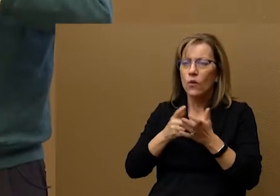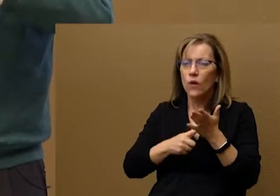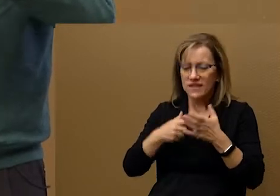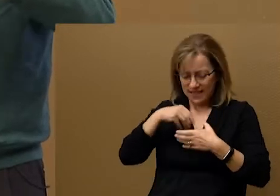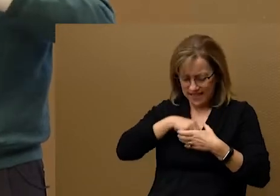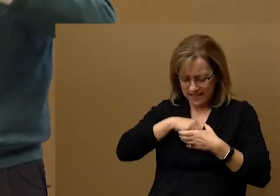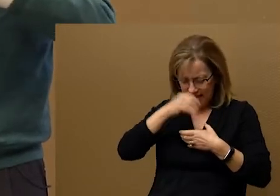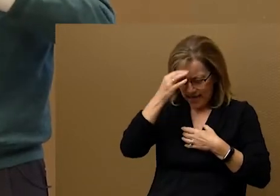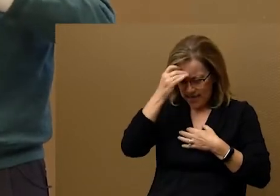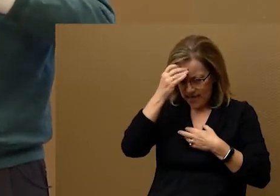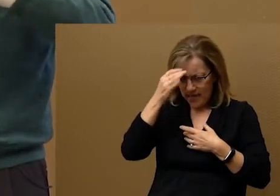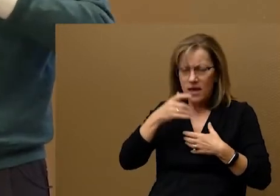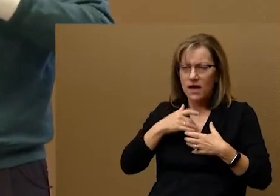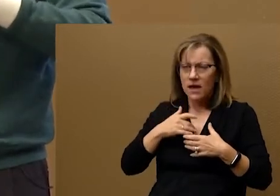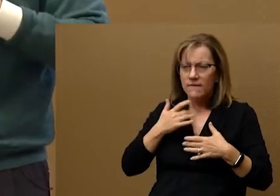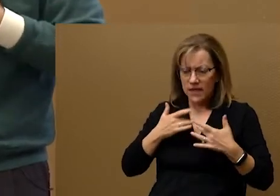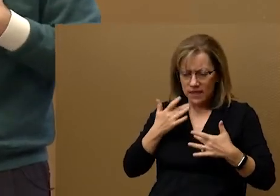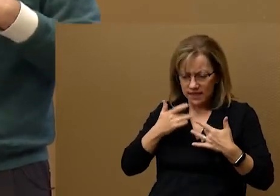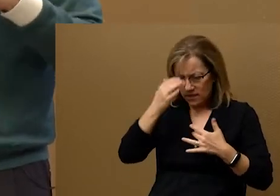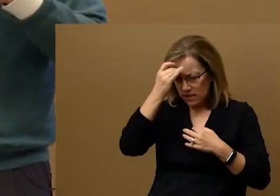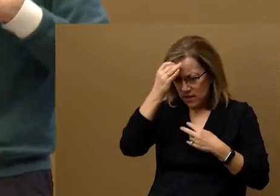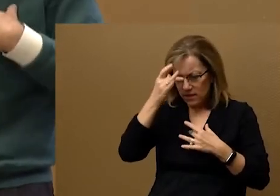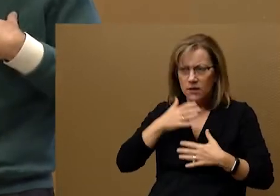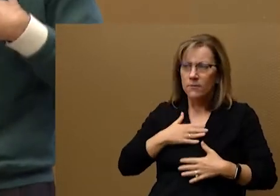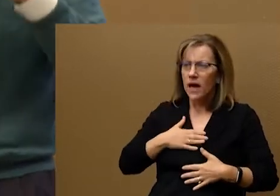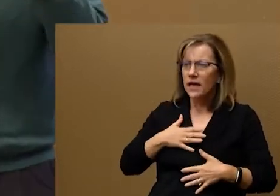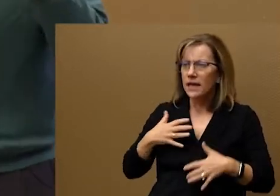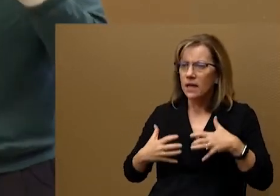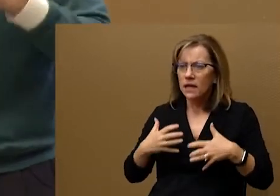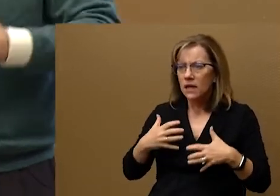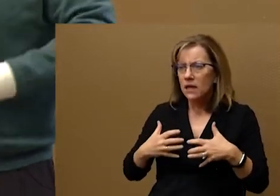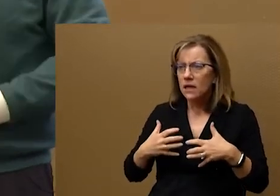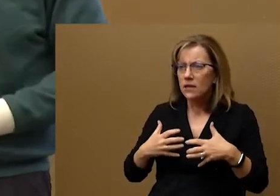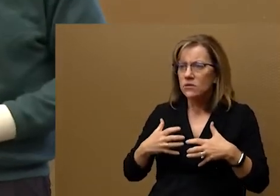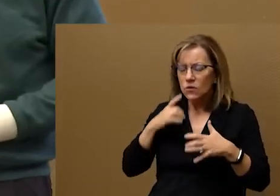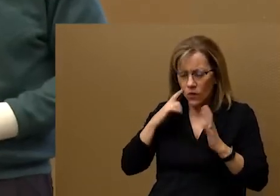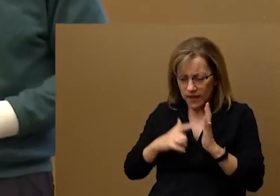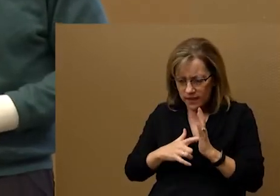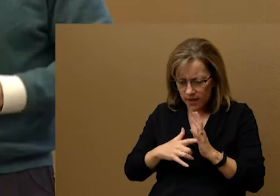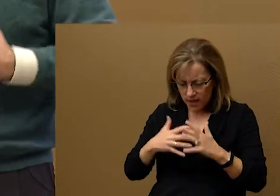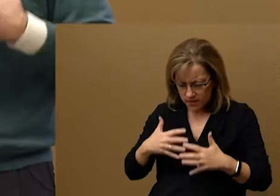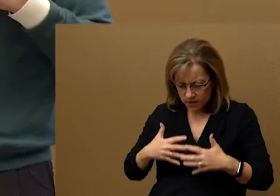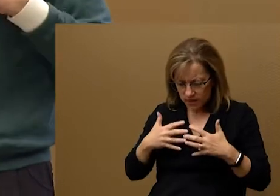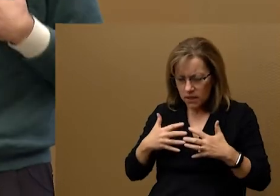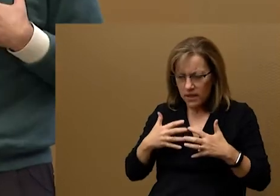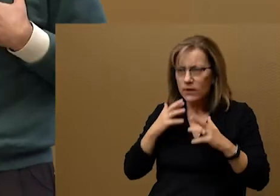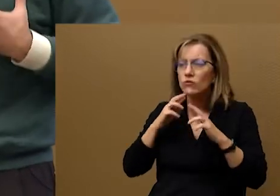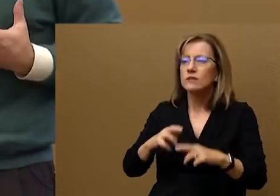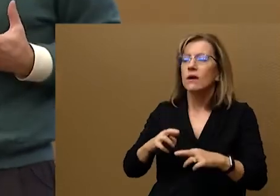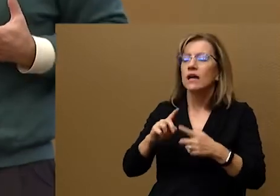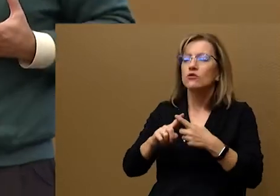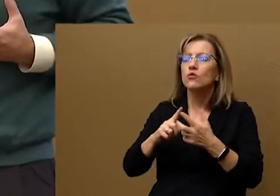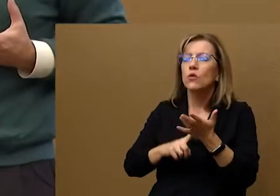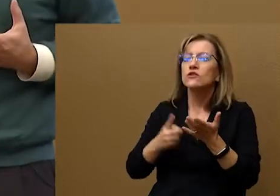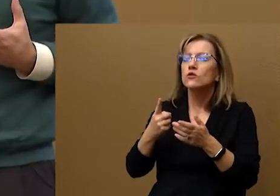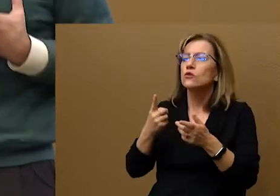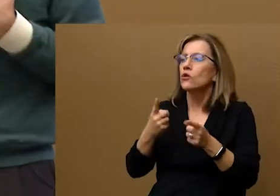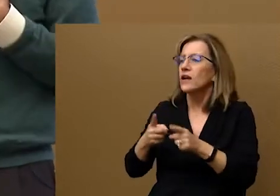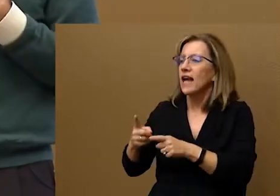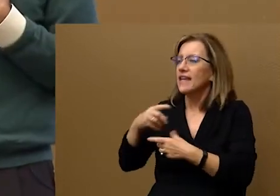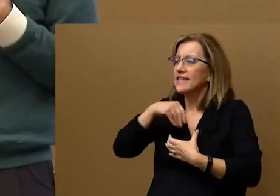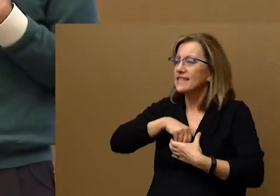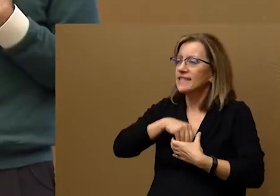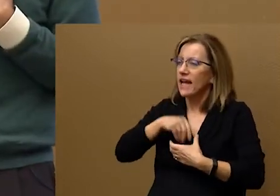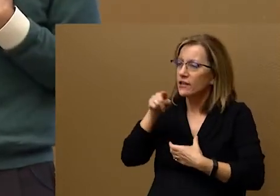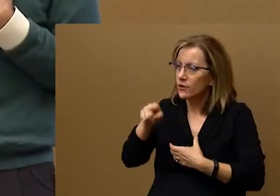inside. I call it skills for dealing with your inner world, your feelings, your thoughts, your body sensations, recognizing and responding